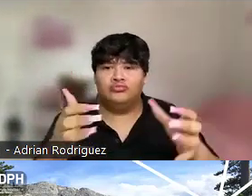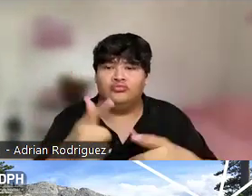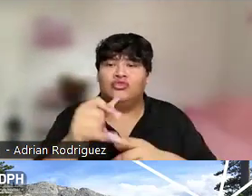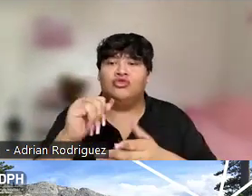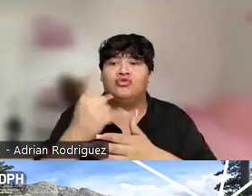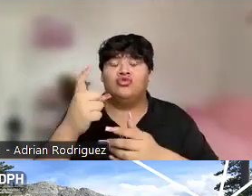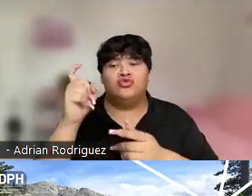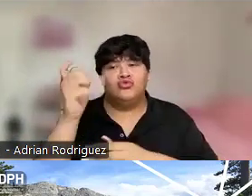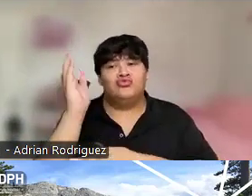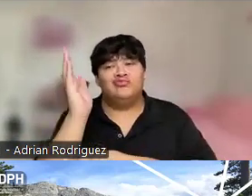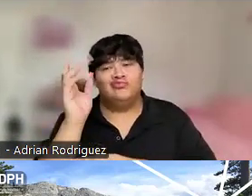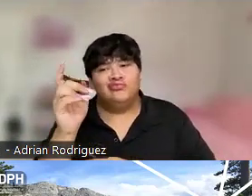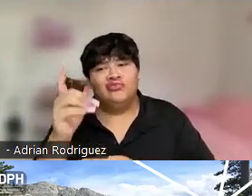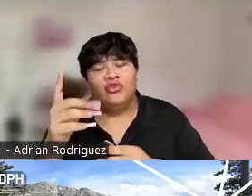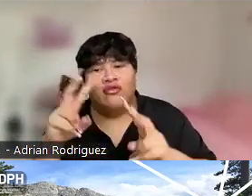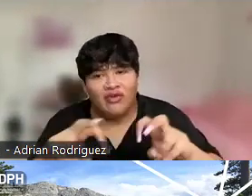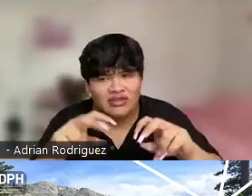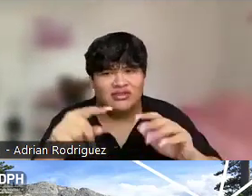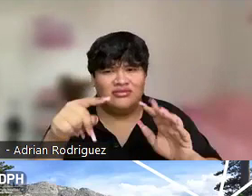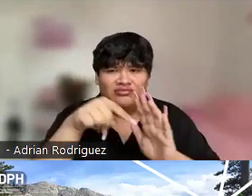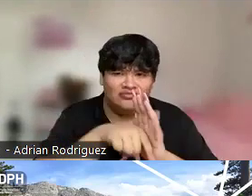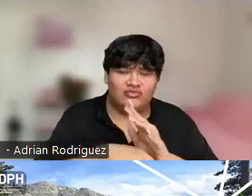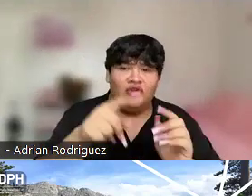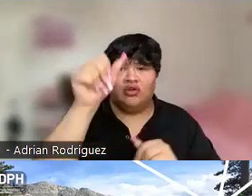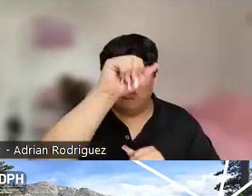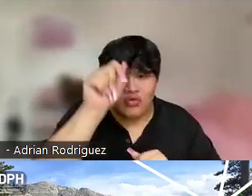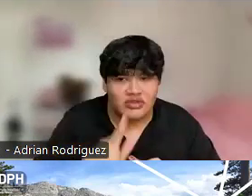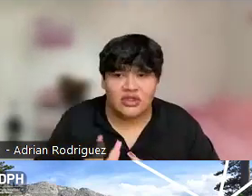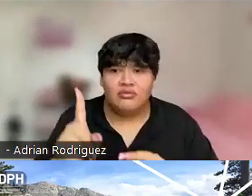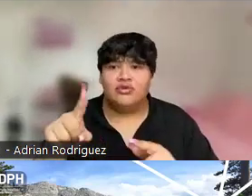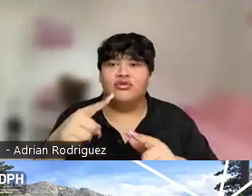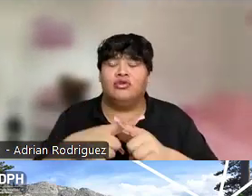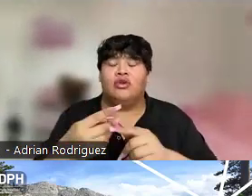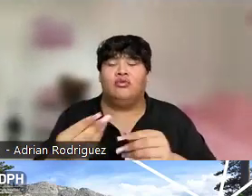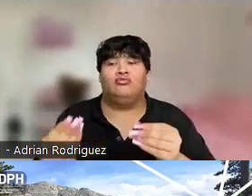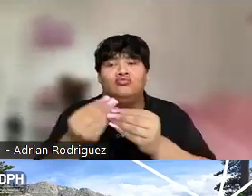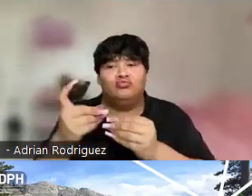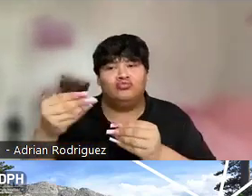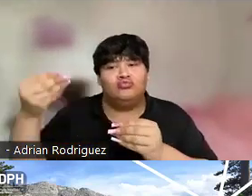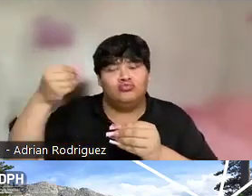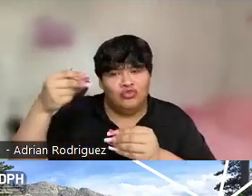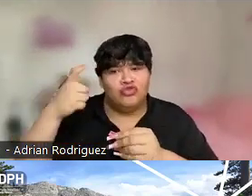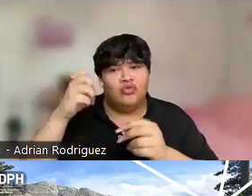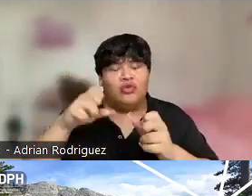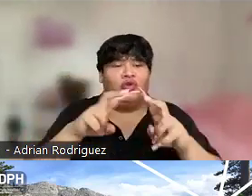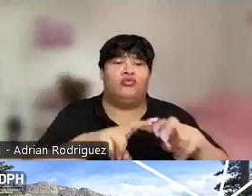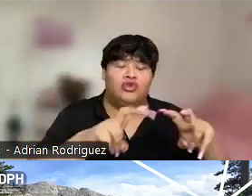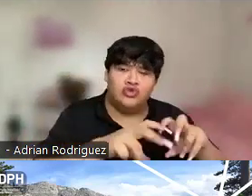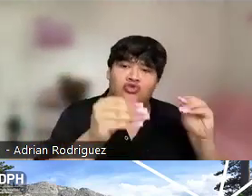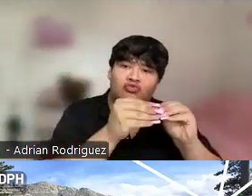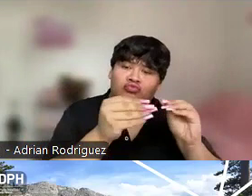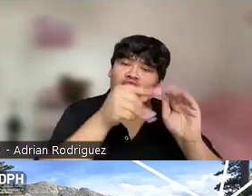was to accelerate investigation into Alzheimer's by increasing funding to keep California at the forefront of